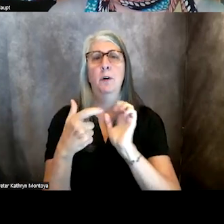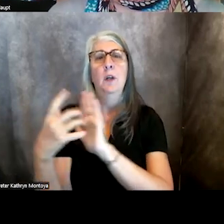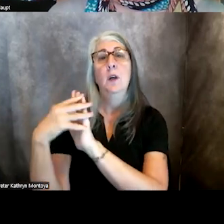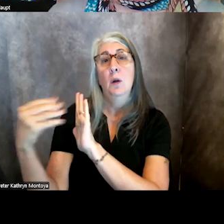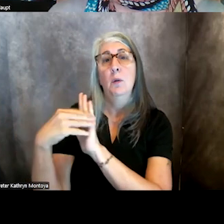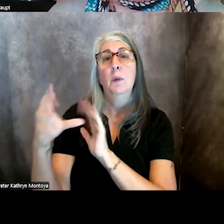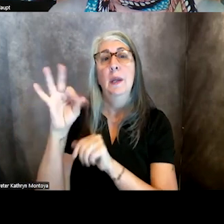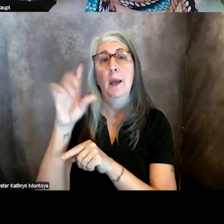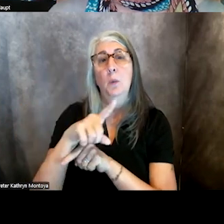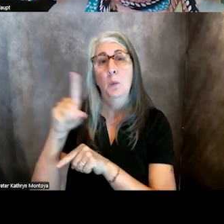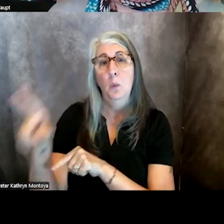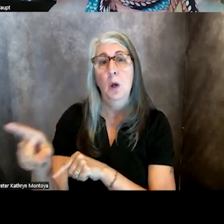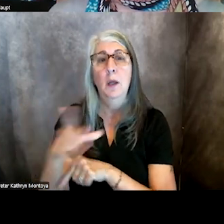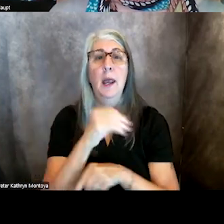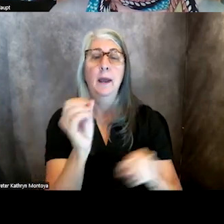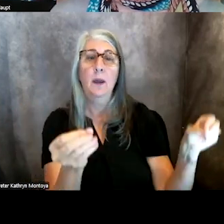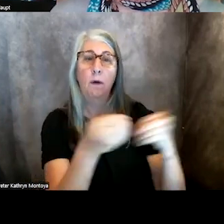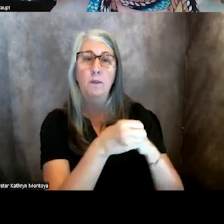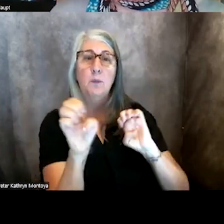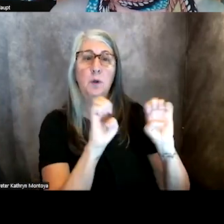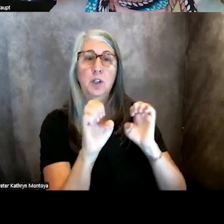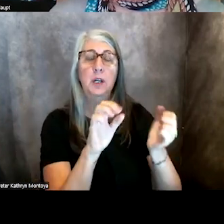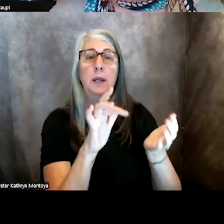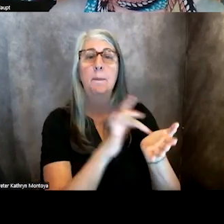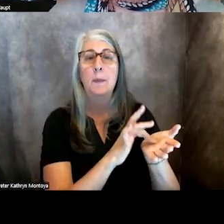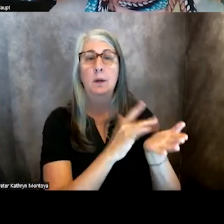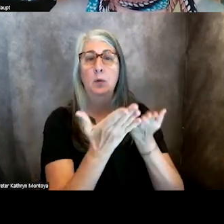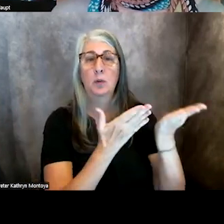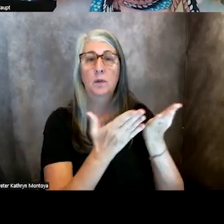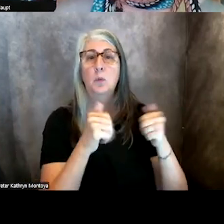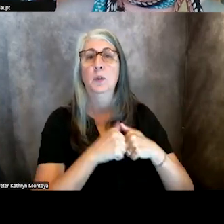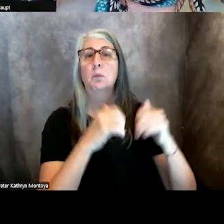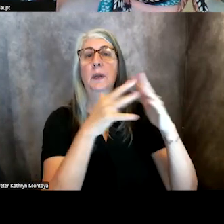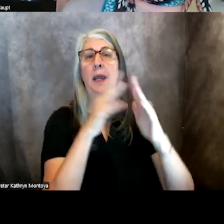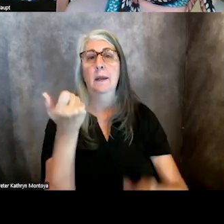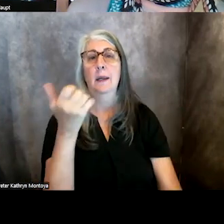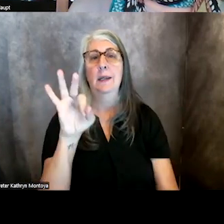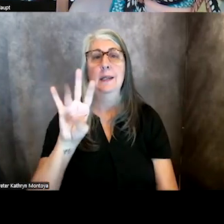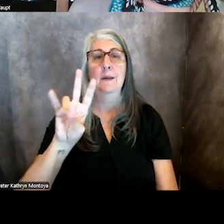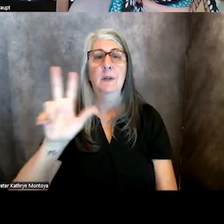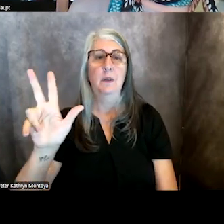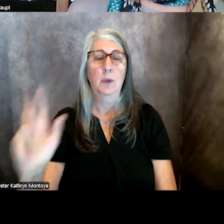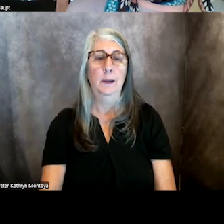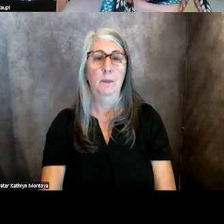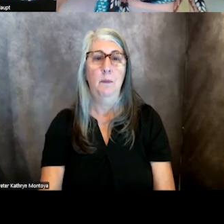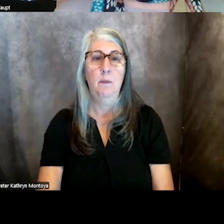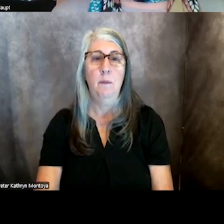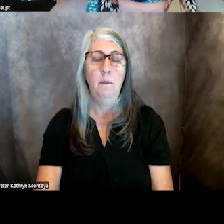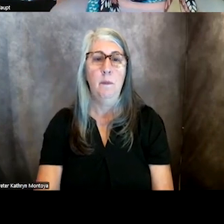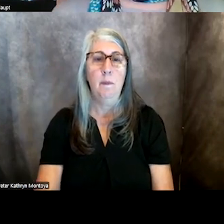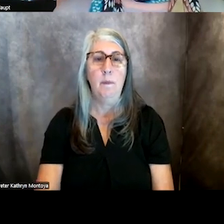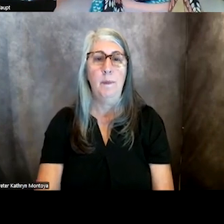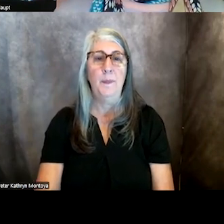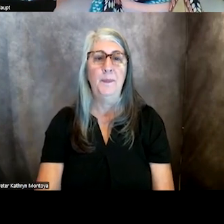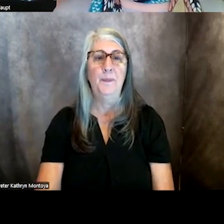of Emergency Medical Services, which began in 1973. So,